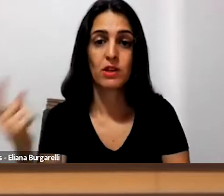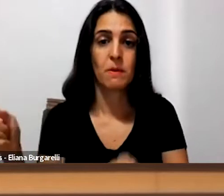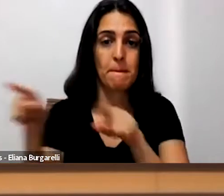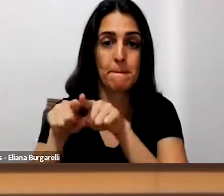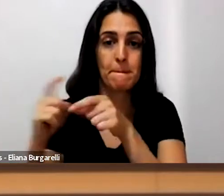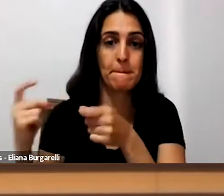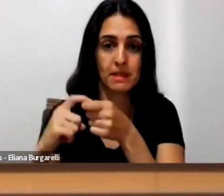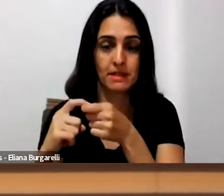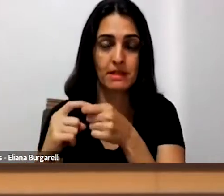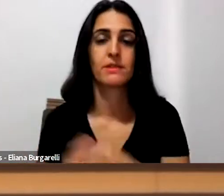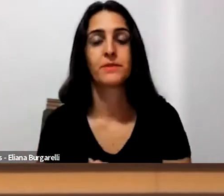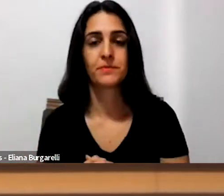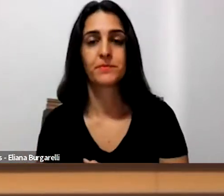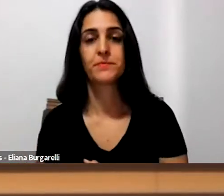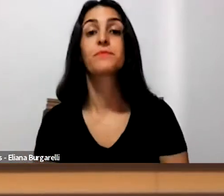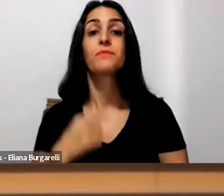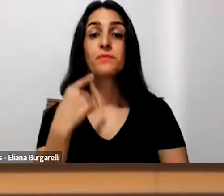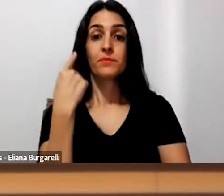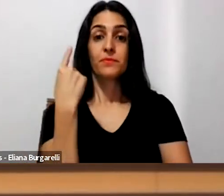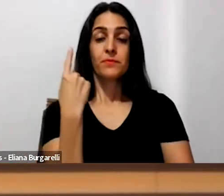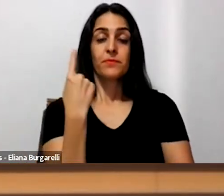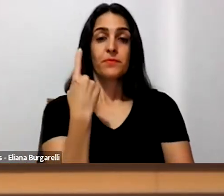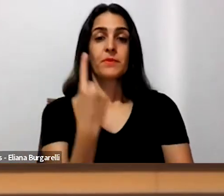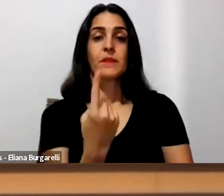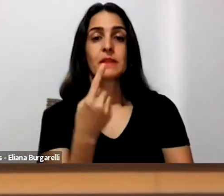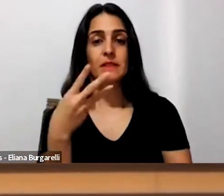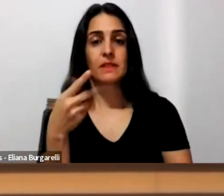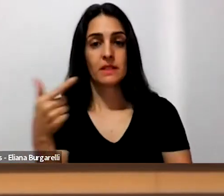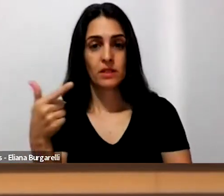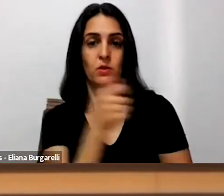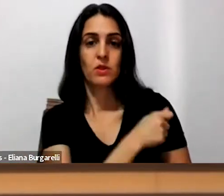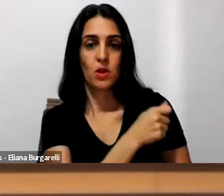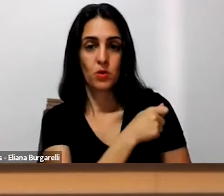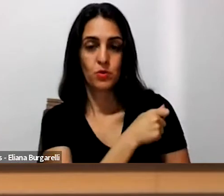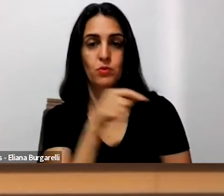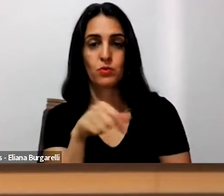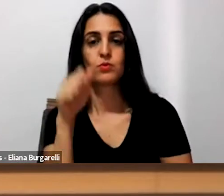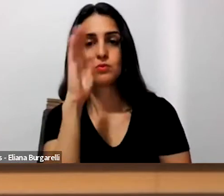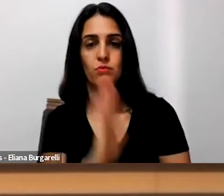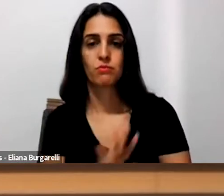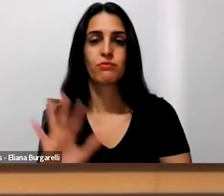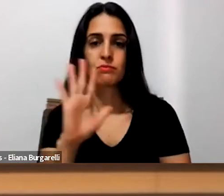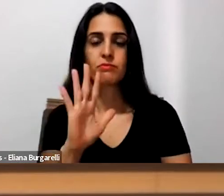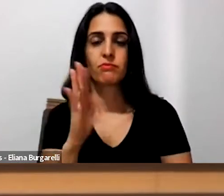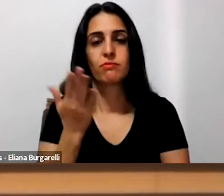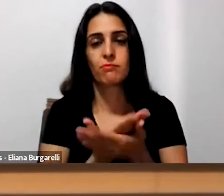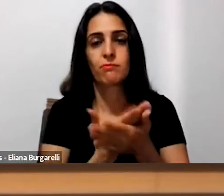132 students of Brazilian nationality studied at Sciences Po last